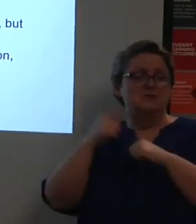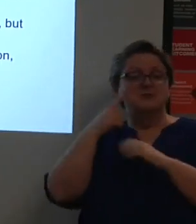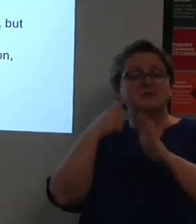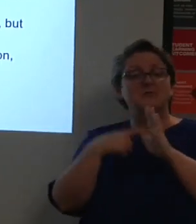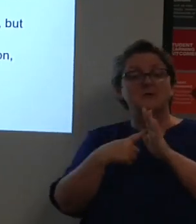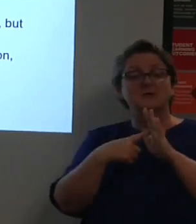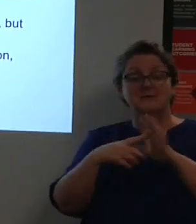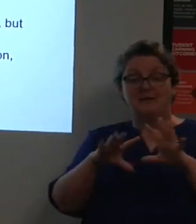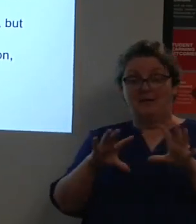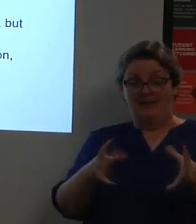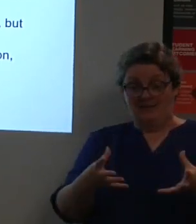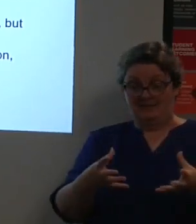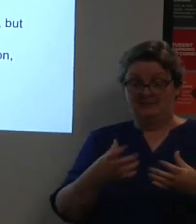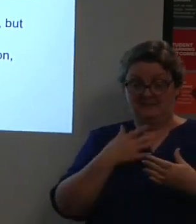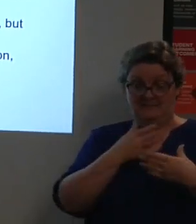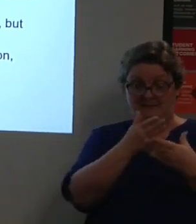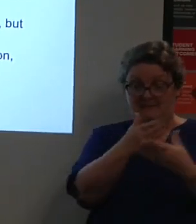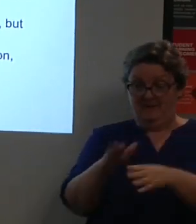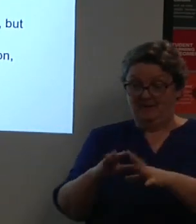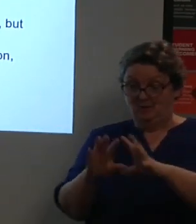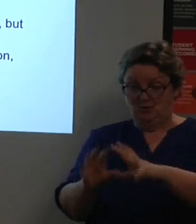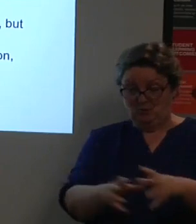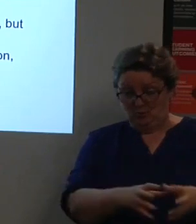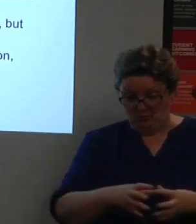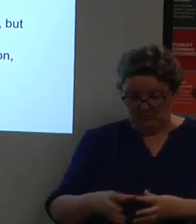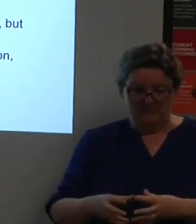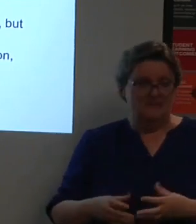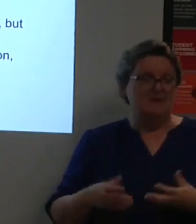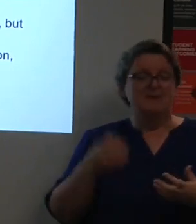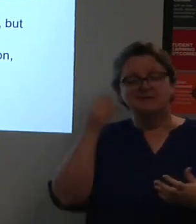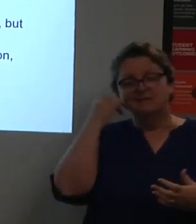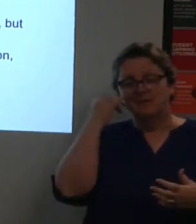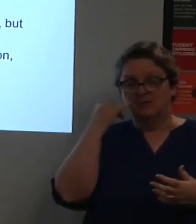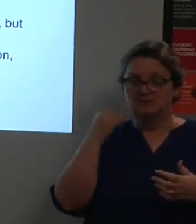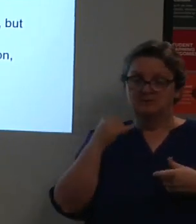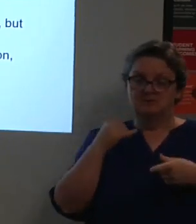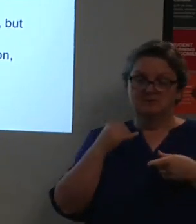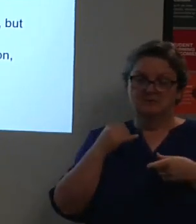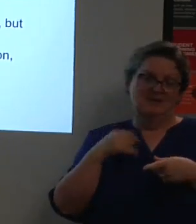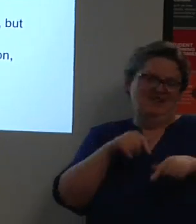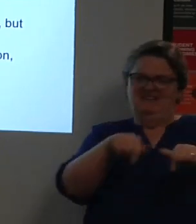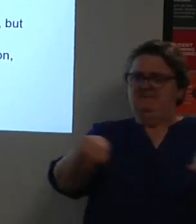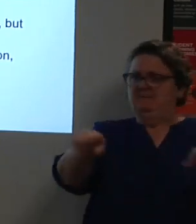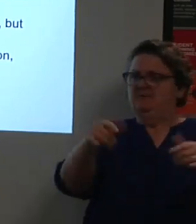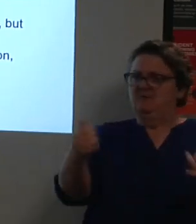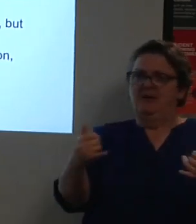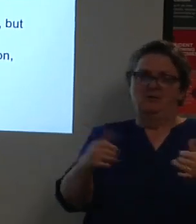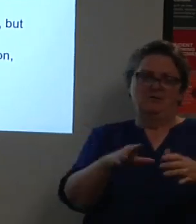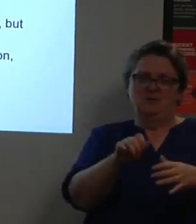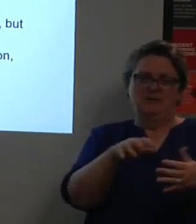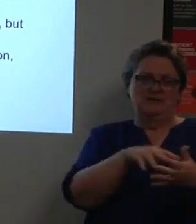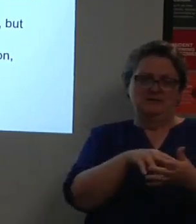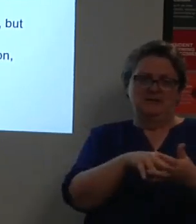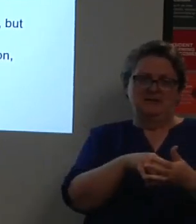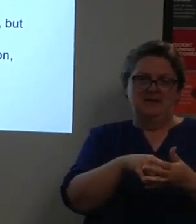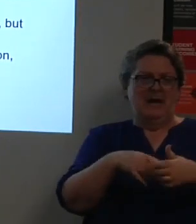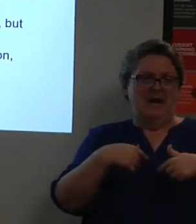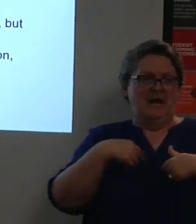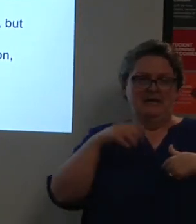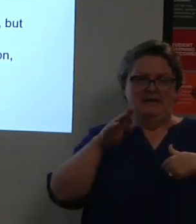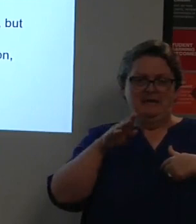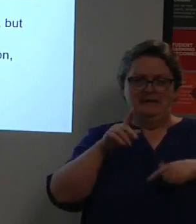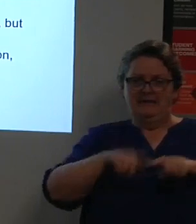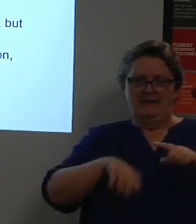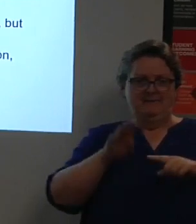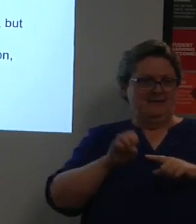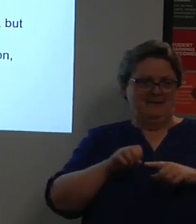class, if students are working in small groups, and we're going to do a case study today amongst ourselves as a small group, you can't be everywhere in the room at once,